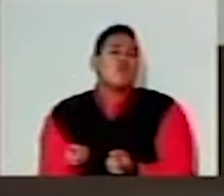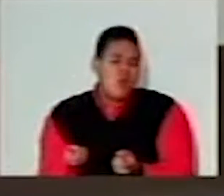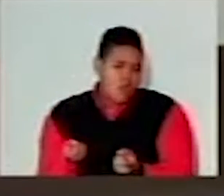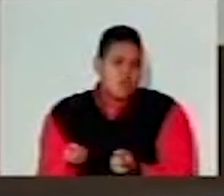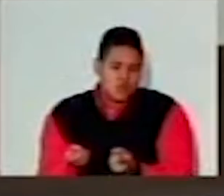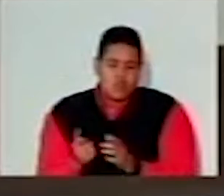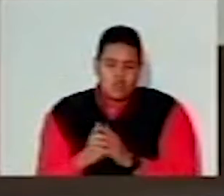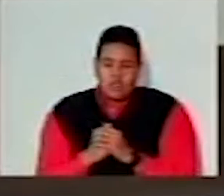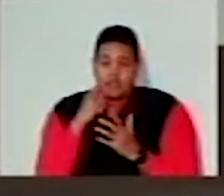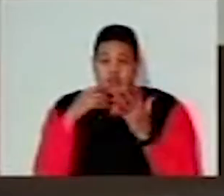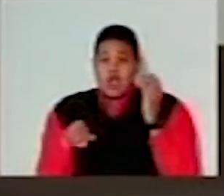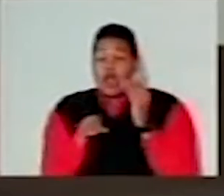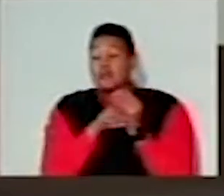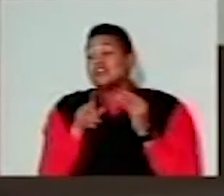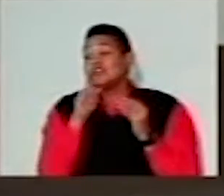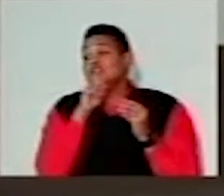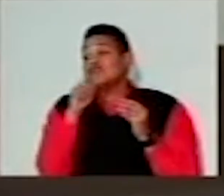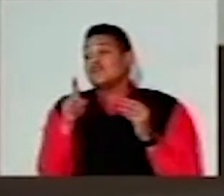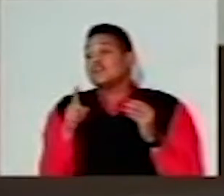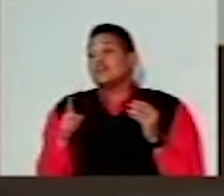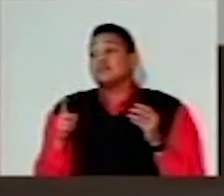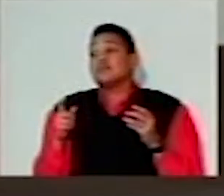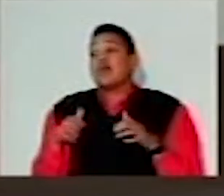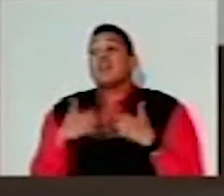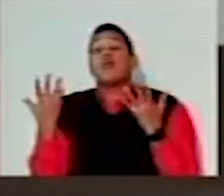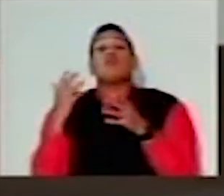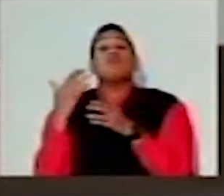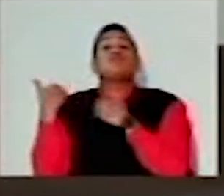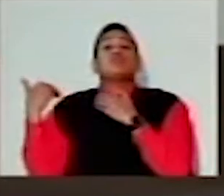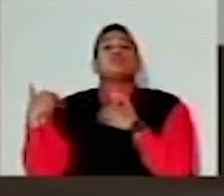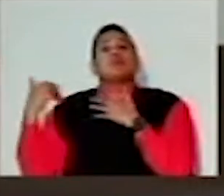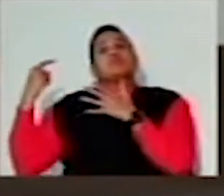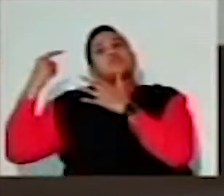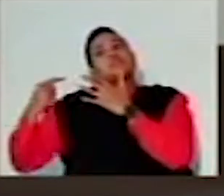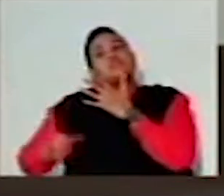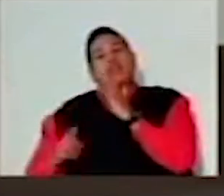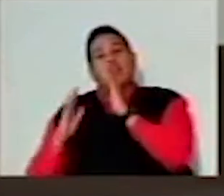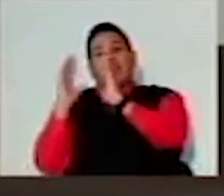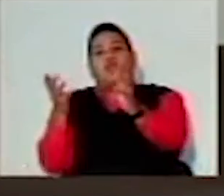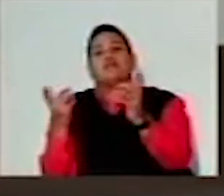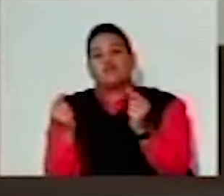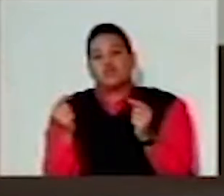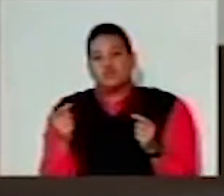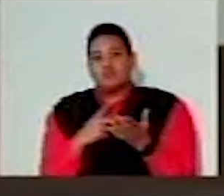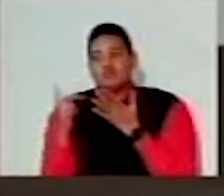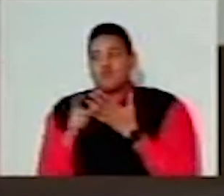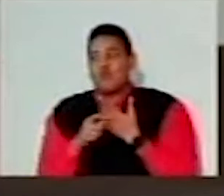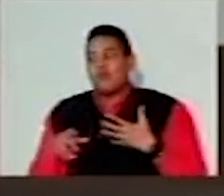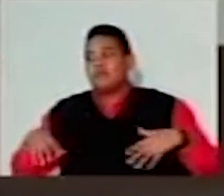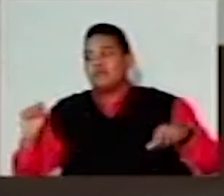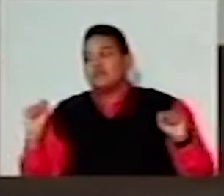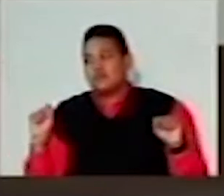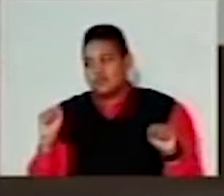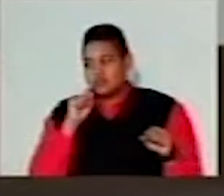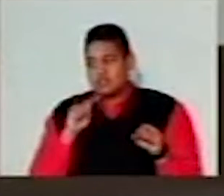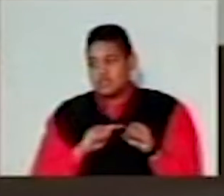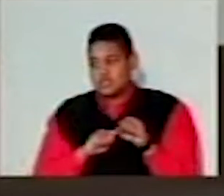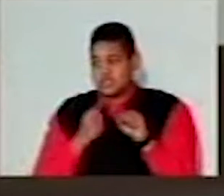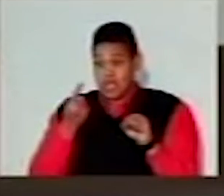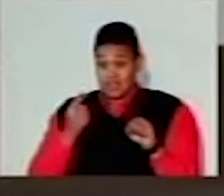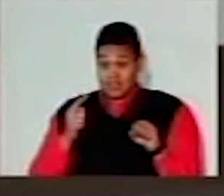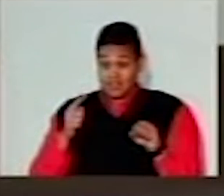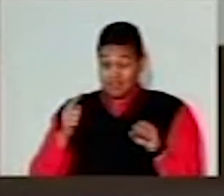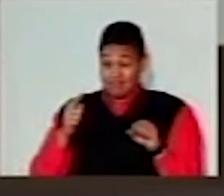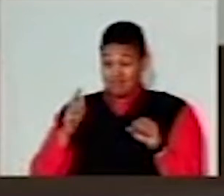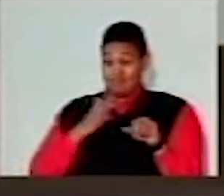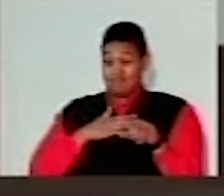far and the mammoth task ahead of us, the program of work that we have to undertake, started in our